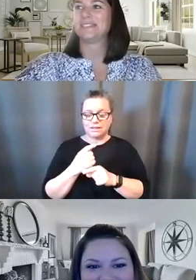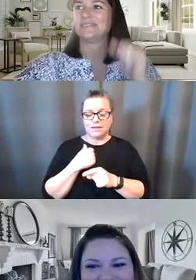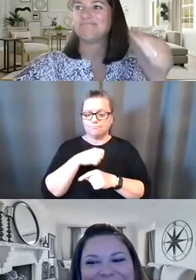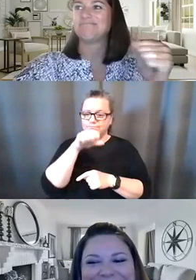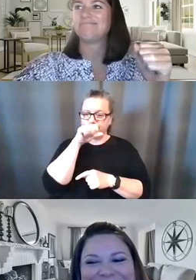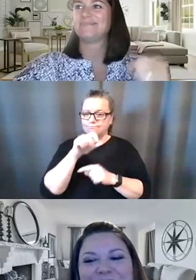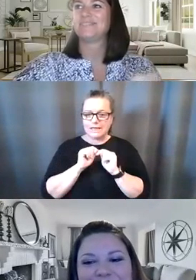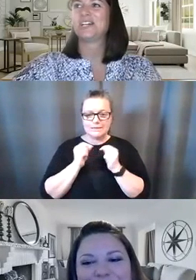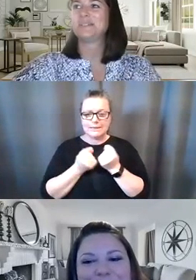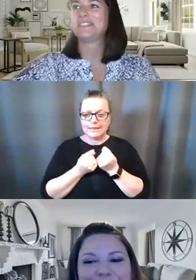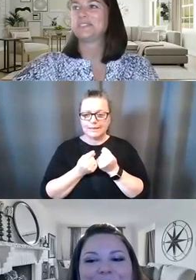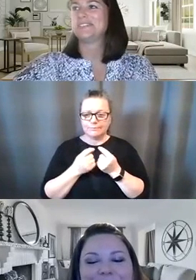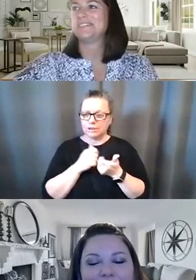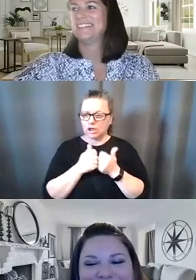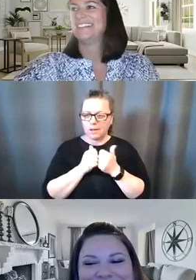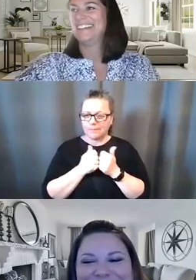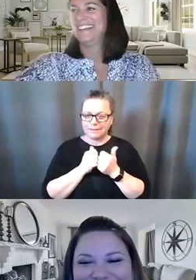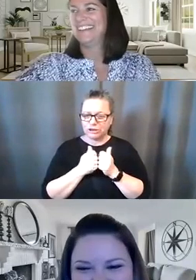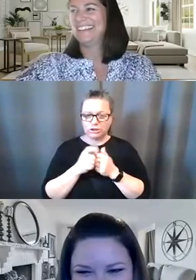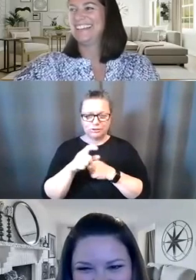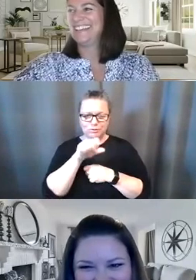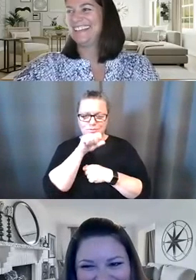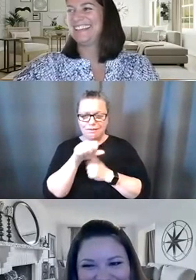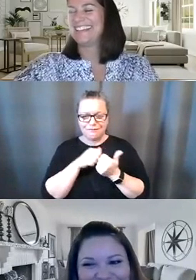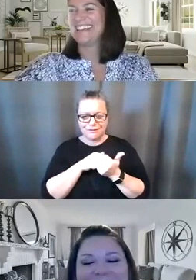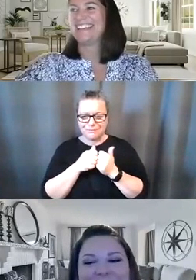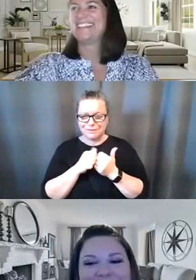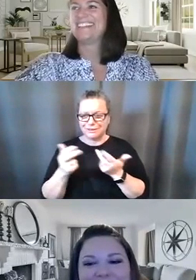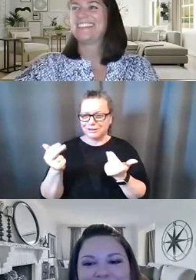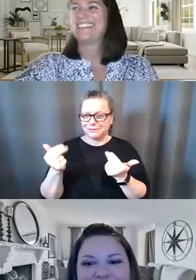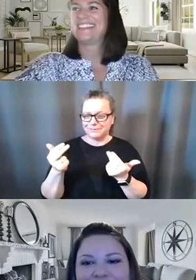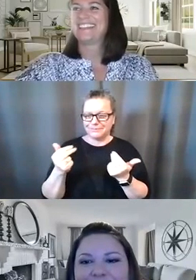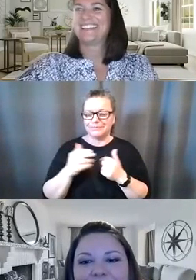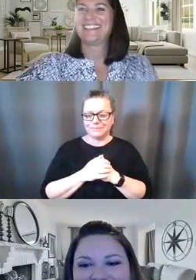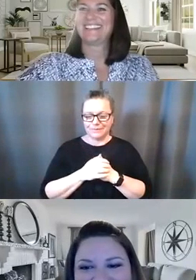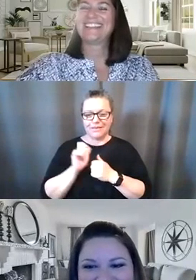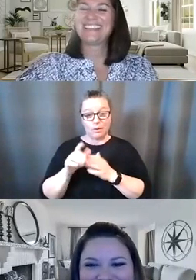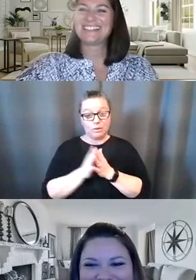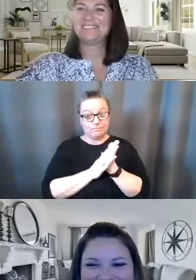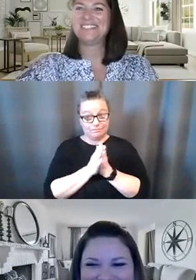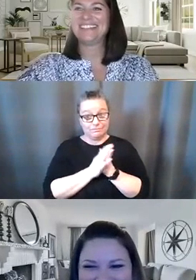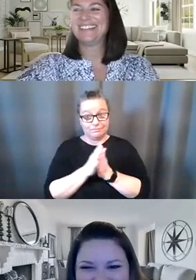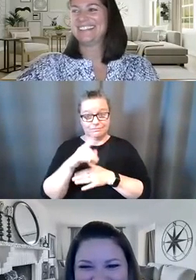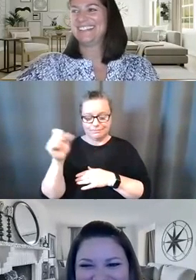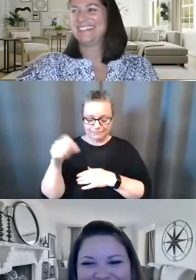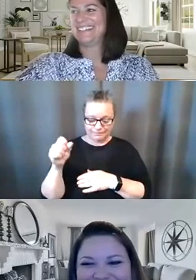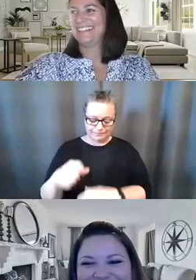teams and competition. You love competition. That would definitely get you going. Yes, it